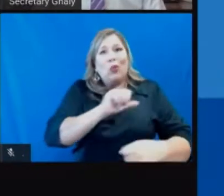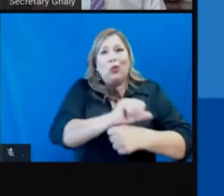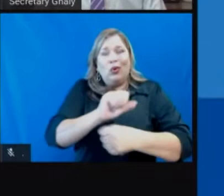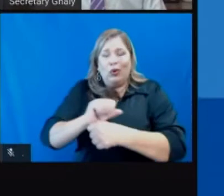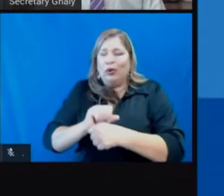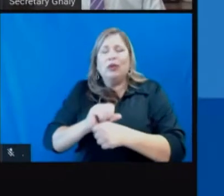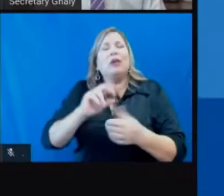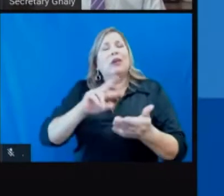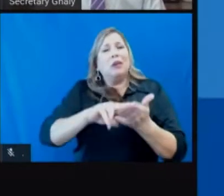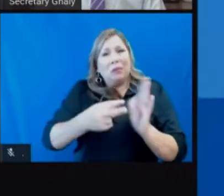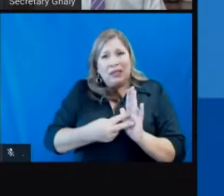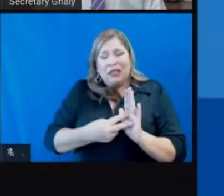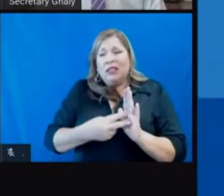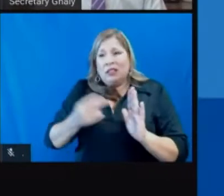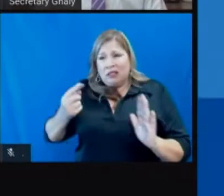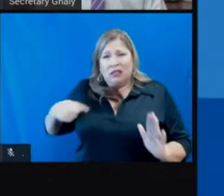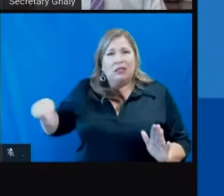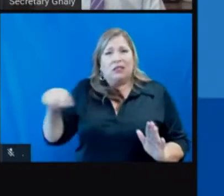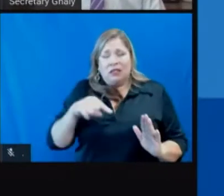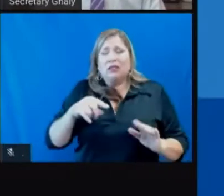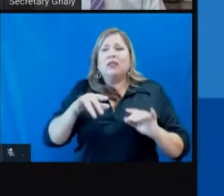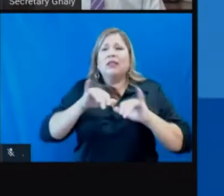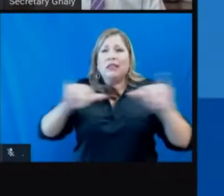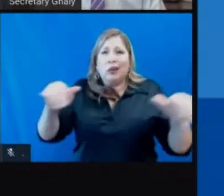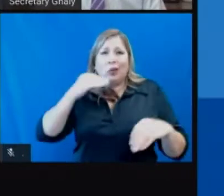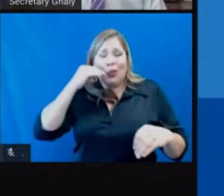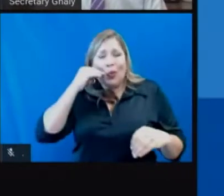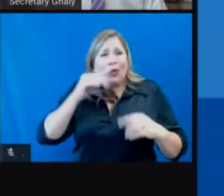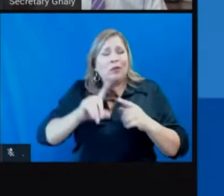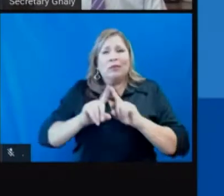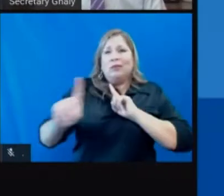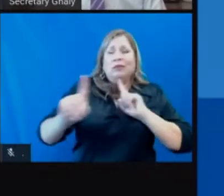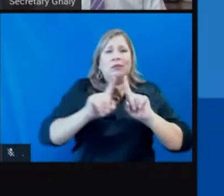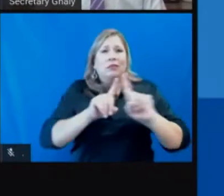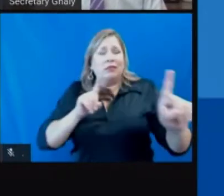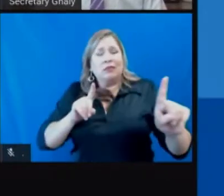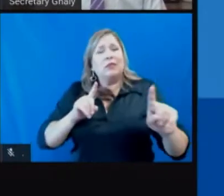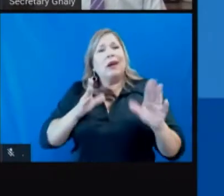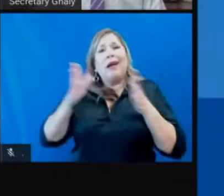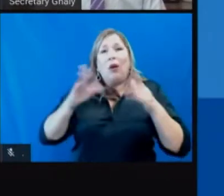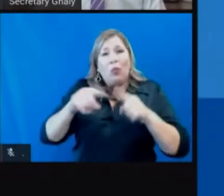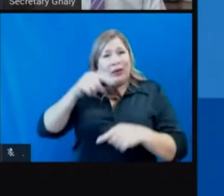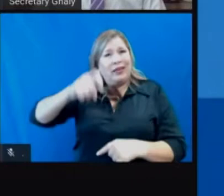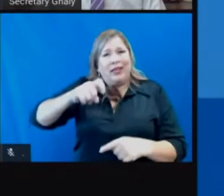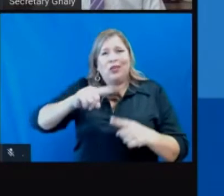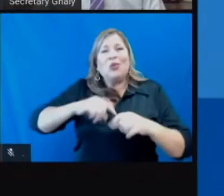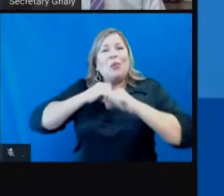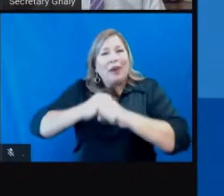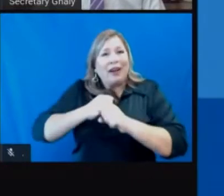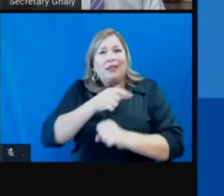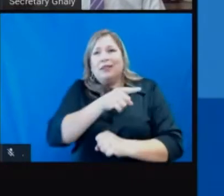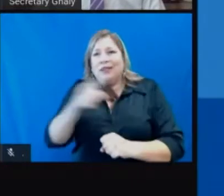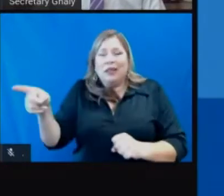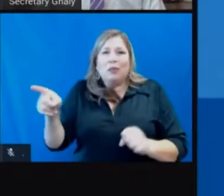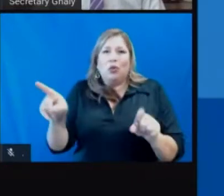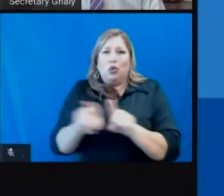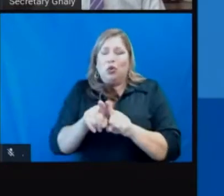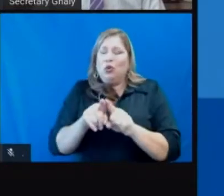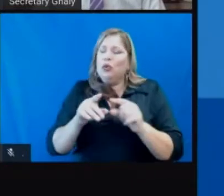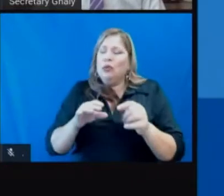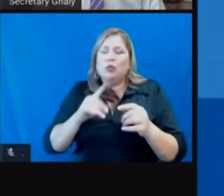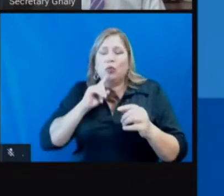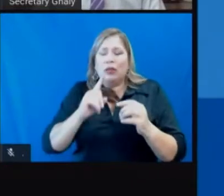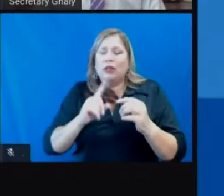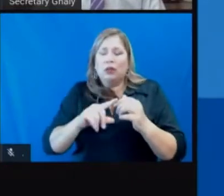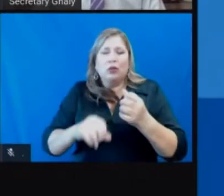we can to support and protect those populations. And frankly, this is going to help us stop the surge faster and